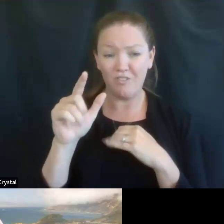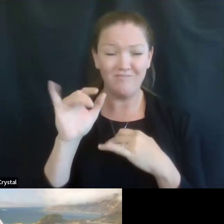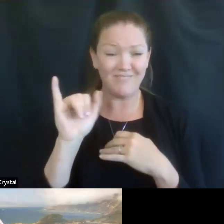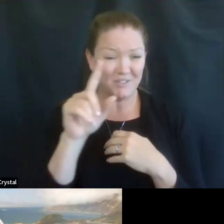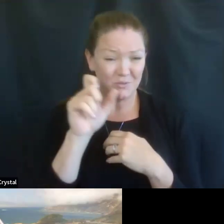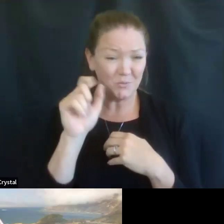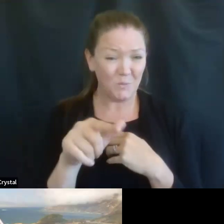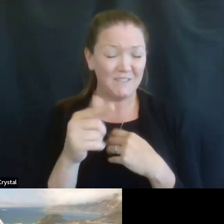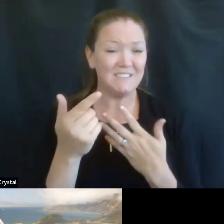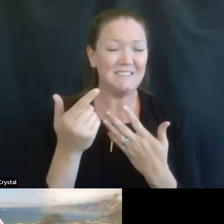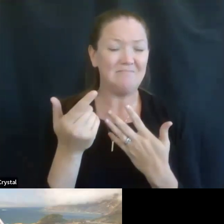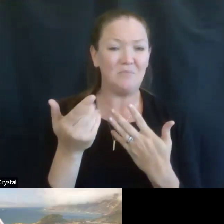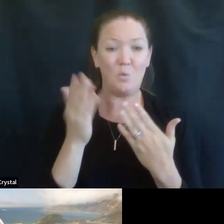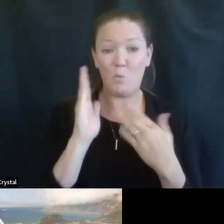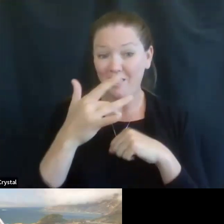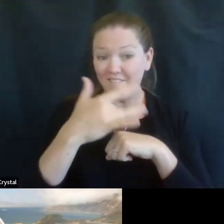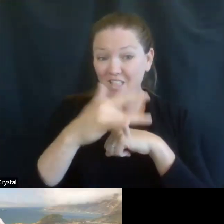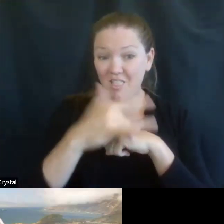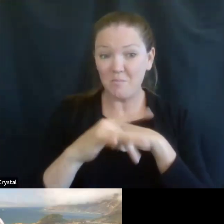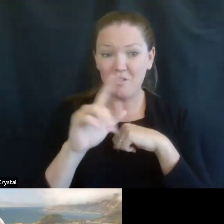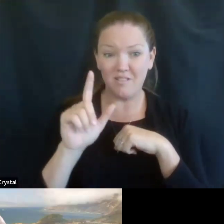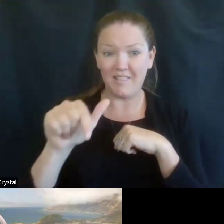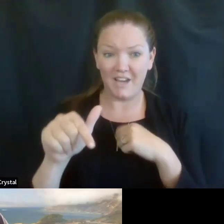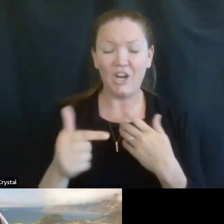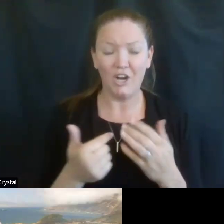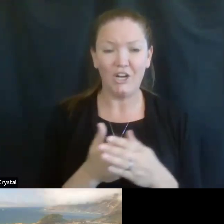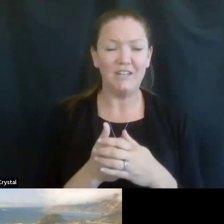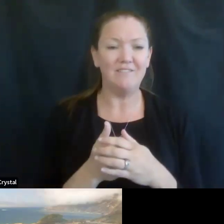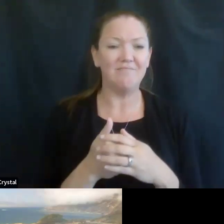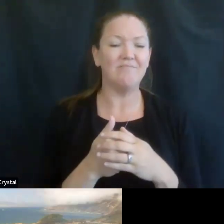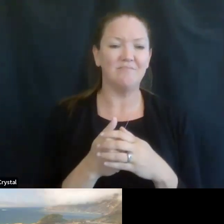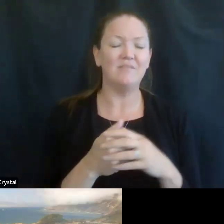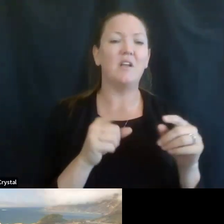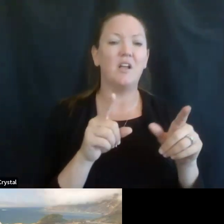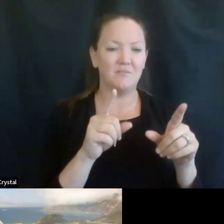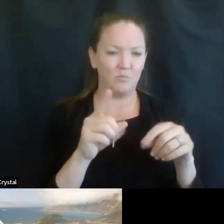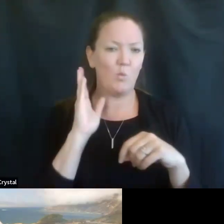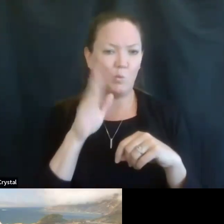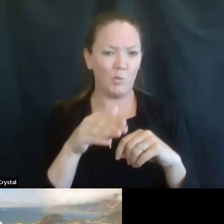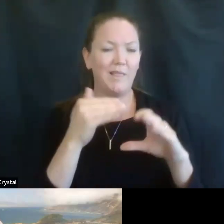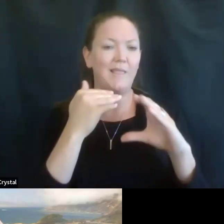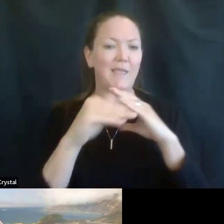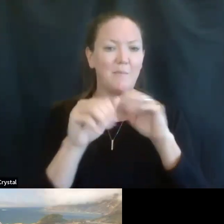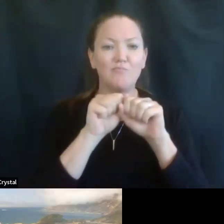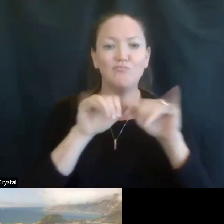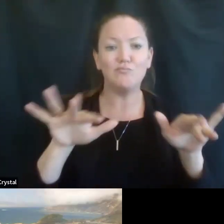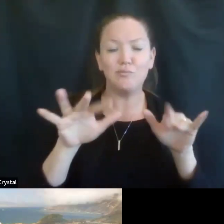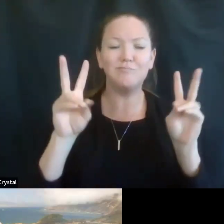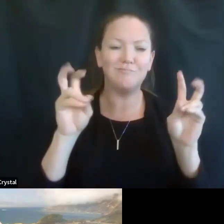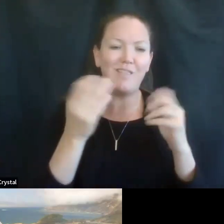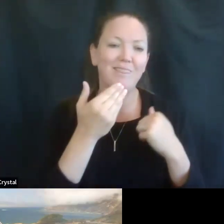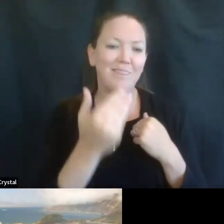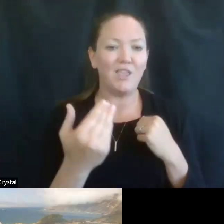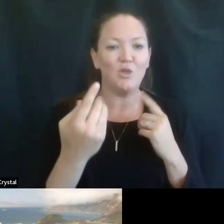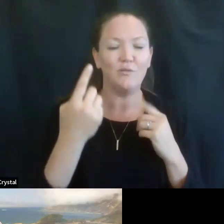asking about, yes, these will be made available, and we always send out an email Yes. Yeah. thank you to folks who both